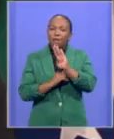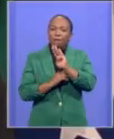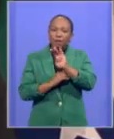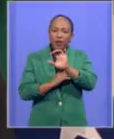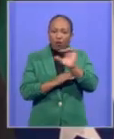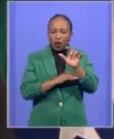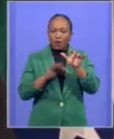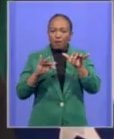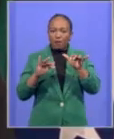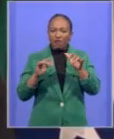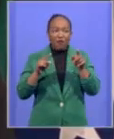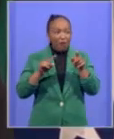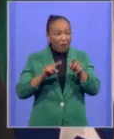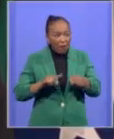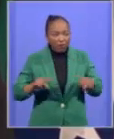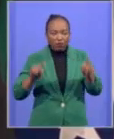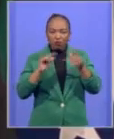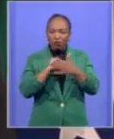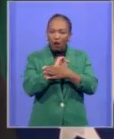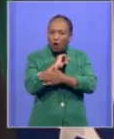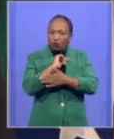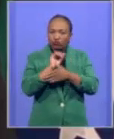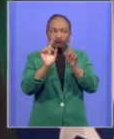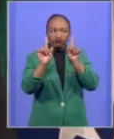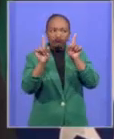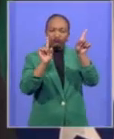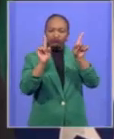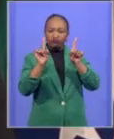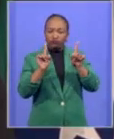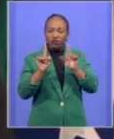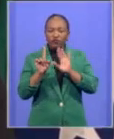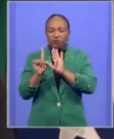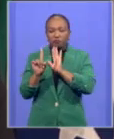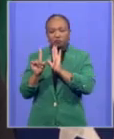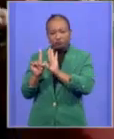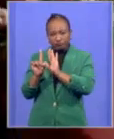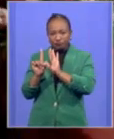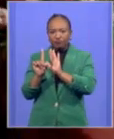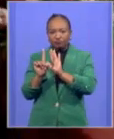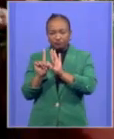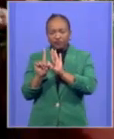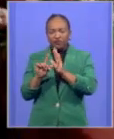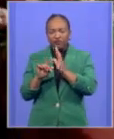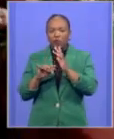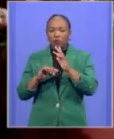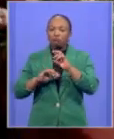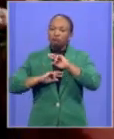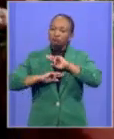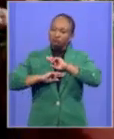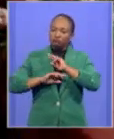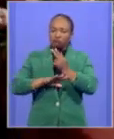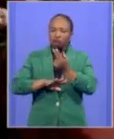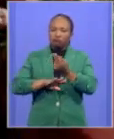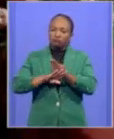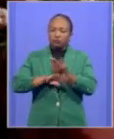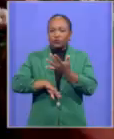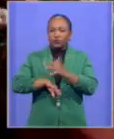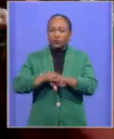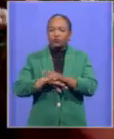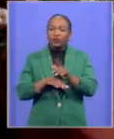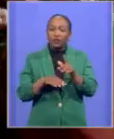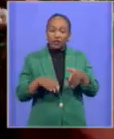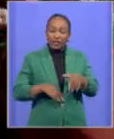nations and every walk of life go with Pope Francis to his rest. Kwano Afrika Borwa kantoro mo Presidente